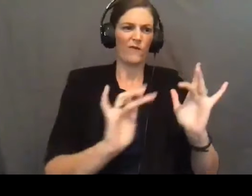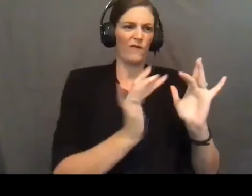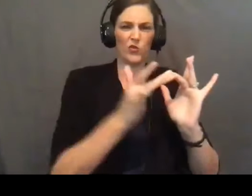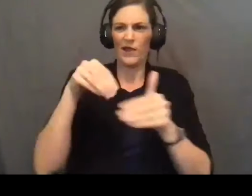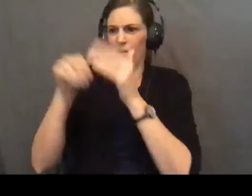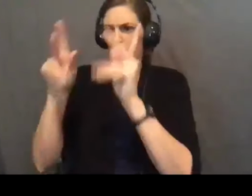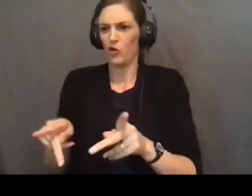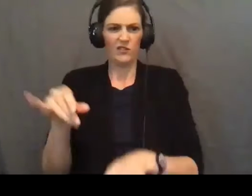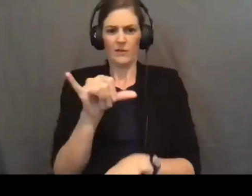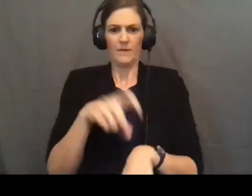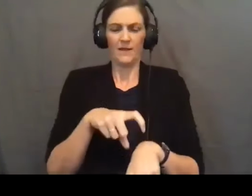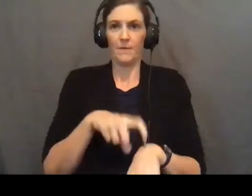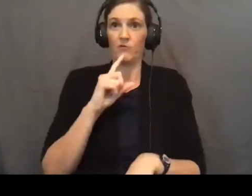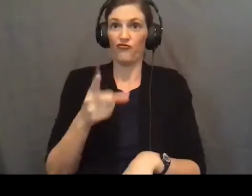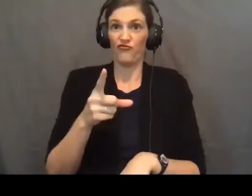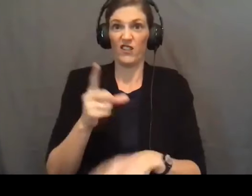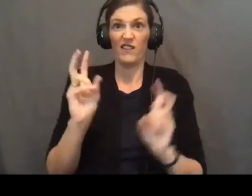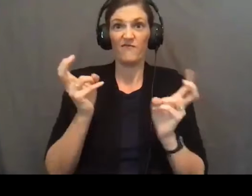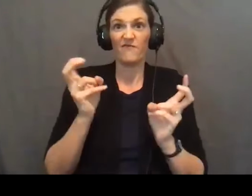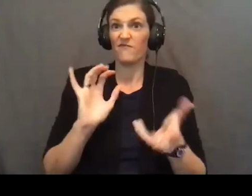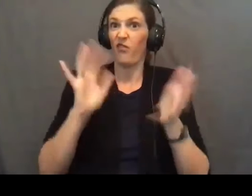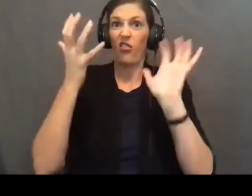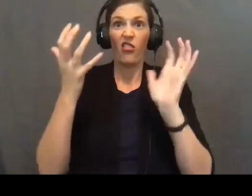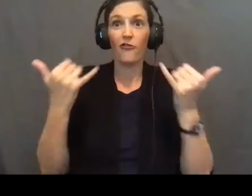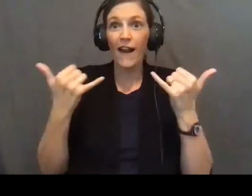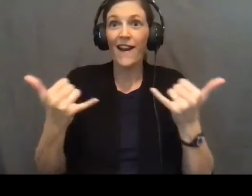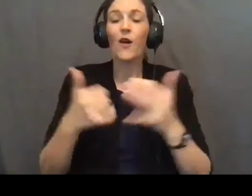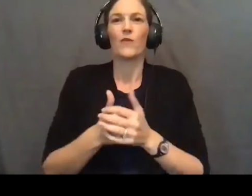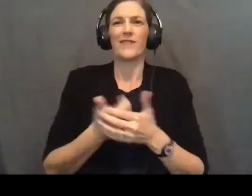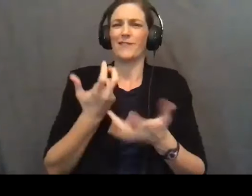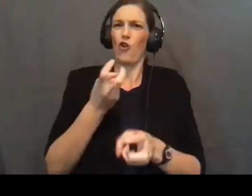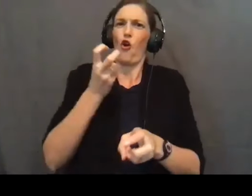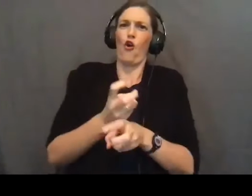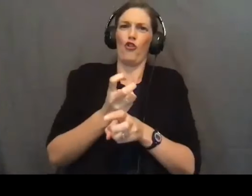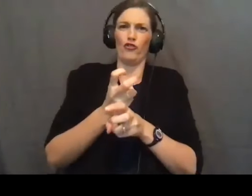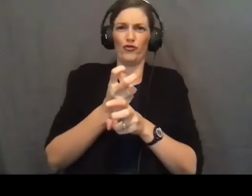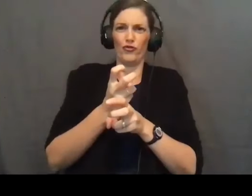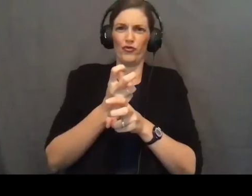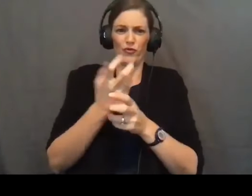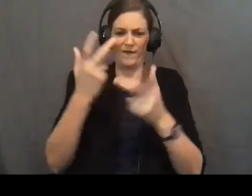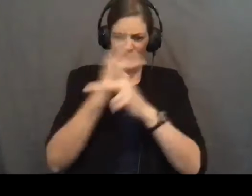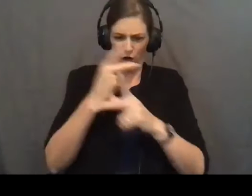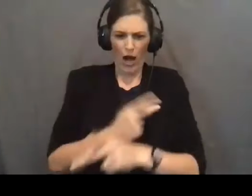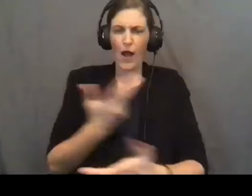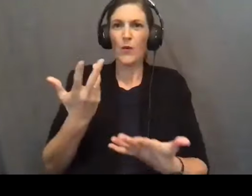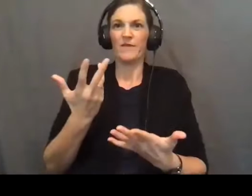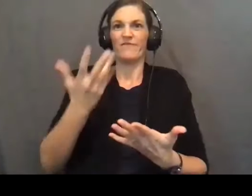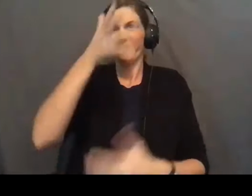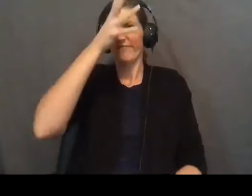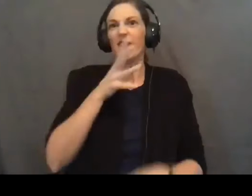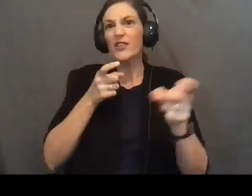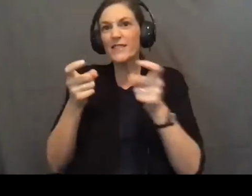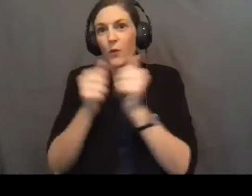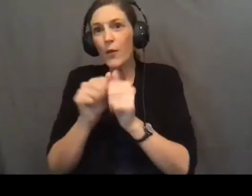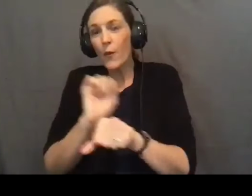it's really messy for them right now, and it's difficult to untangle some of those things. You've got parents who are dealing with work-from-home